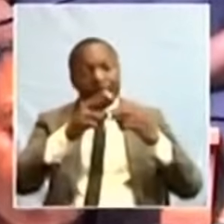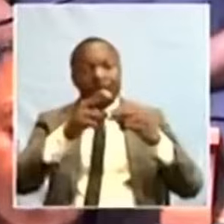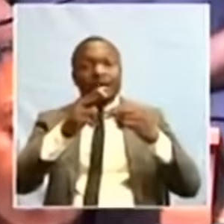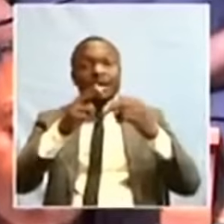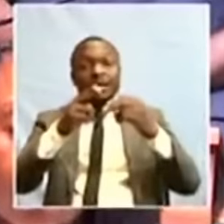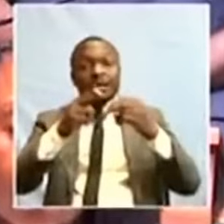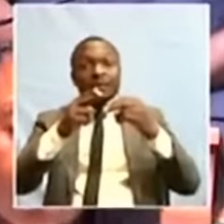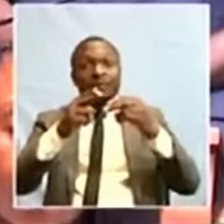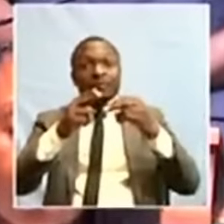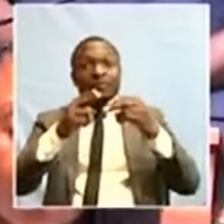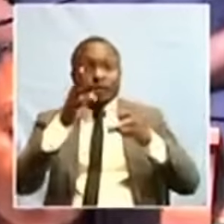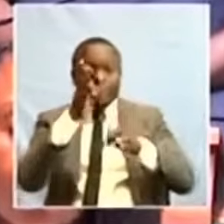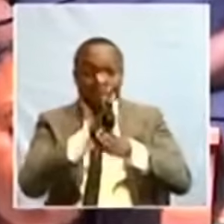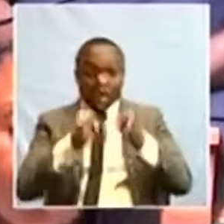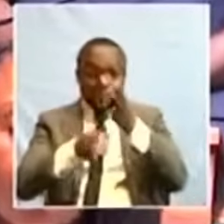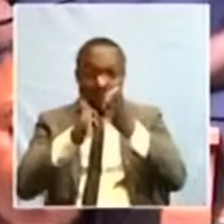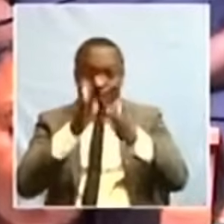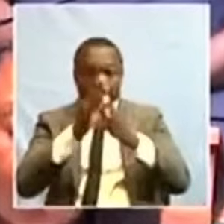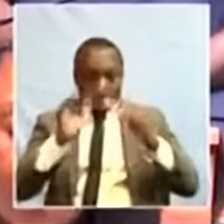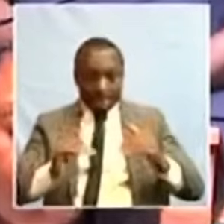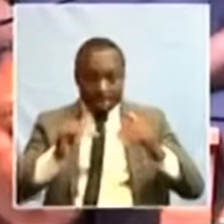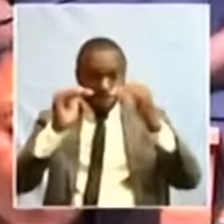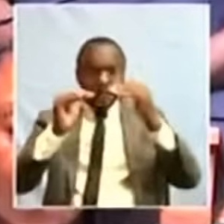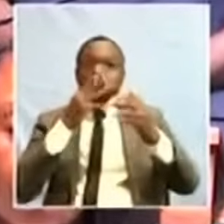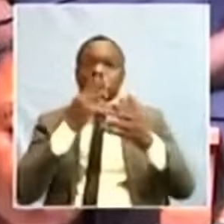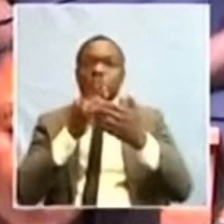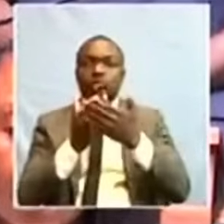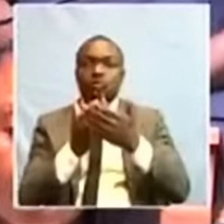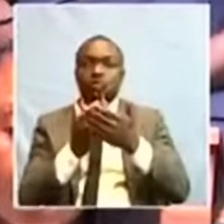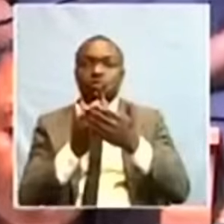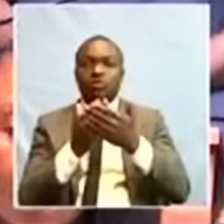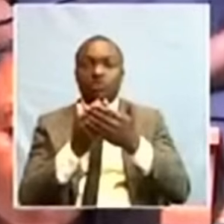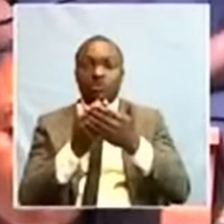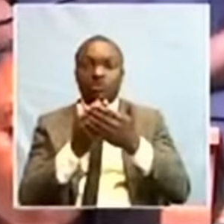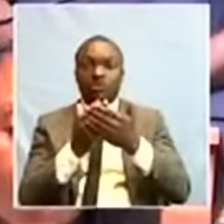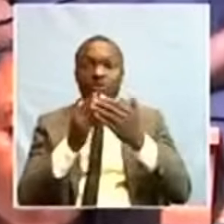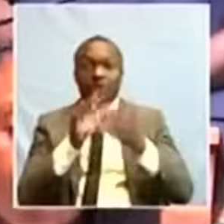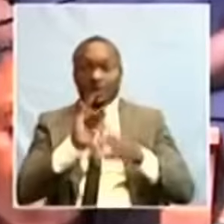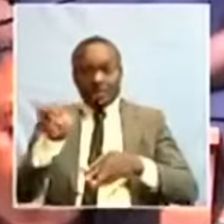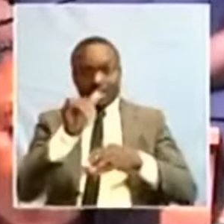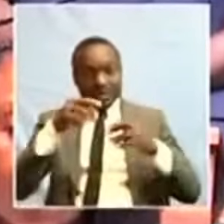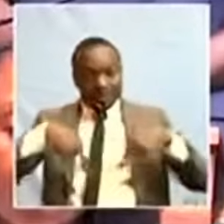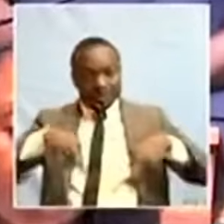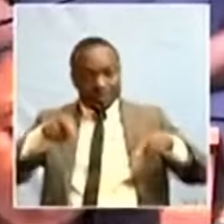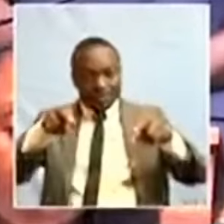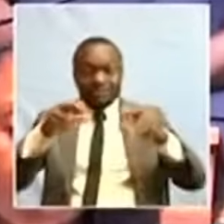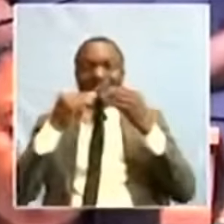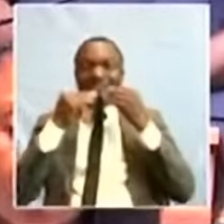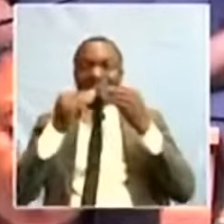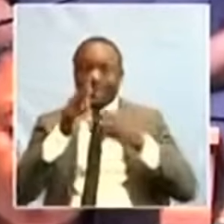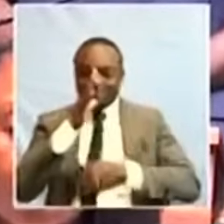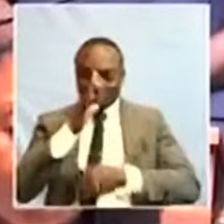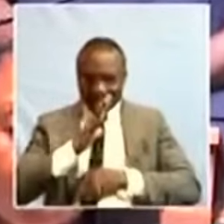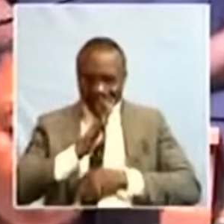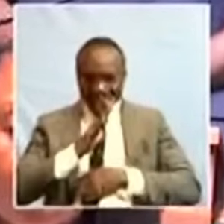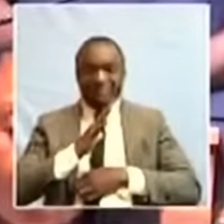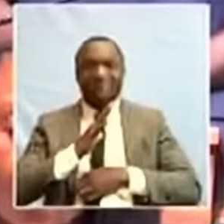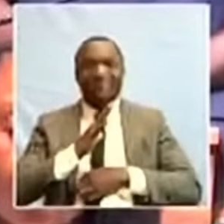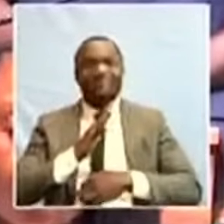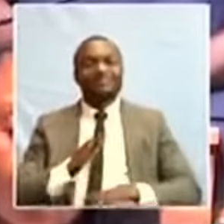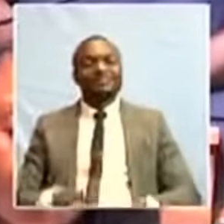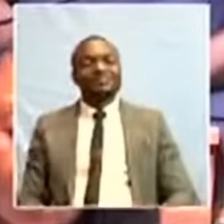to bituminous standard of the much spoken about Chipata-Chadiza road? Madam, I thank you very much.